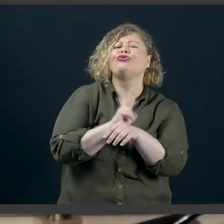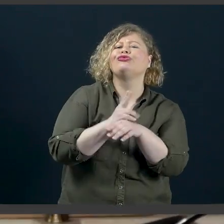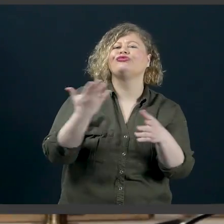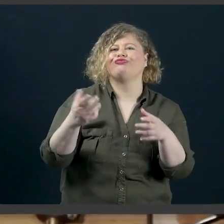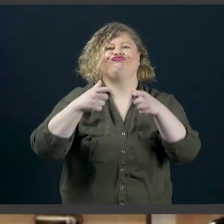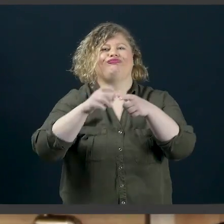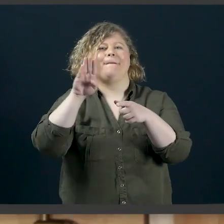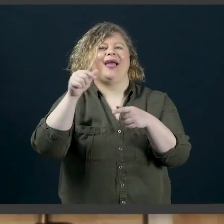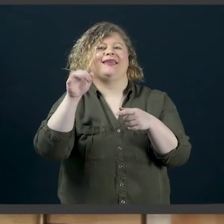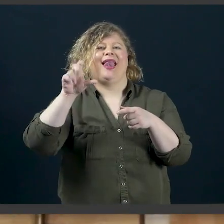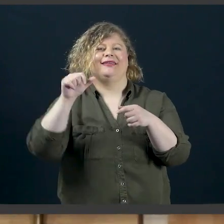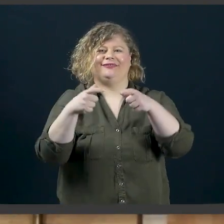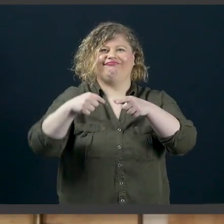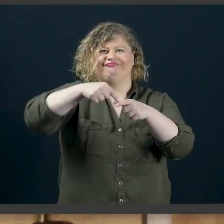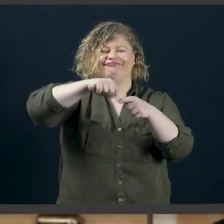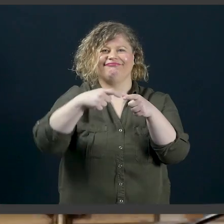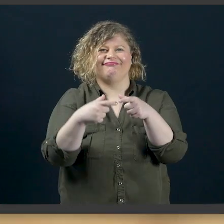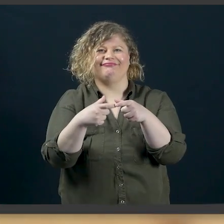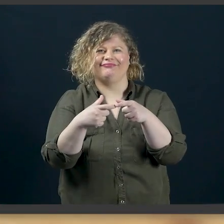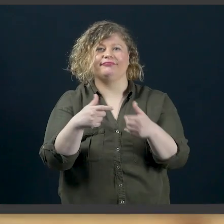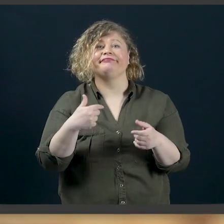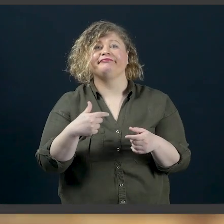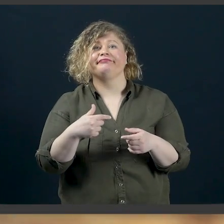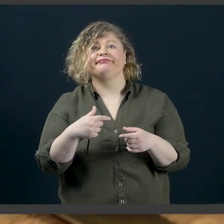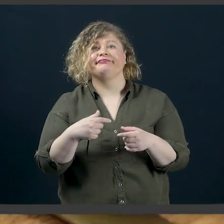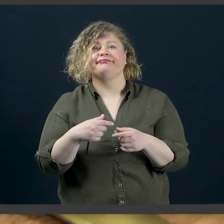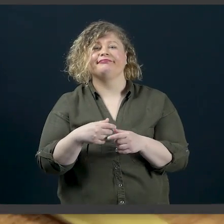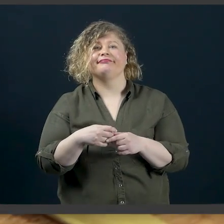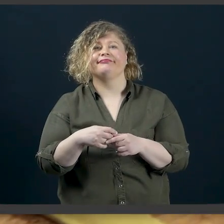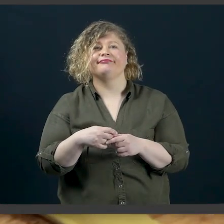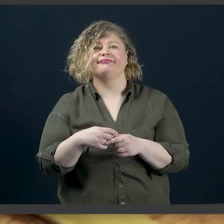instead I'm using bagels.